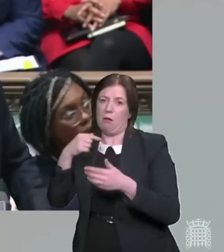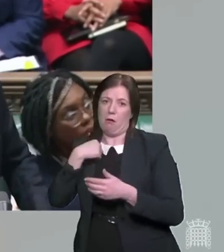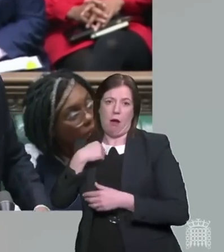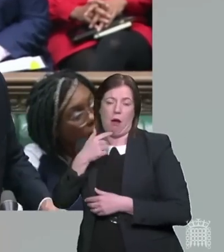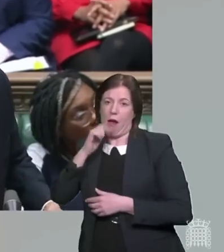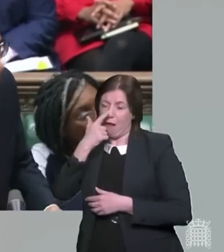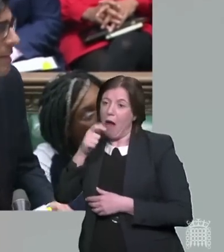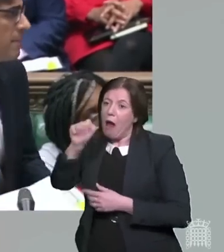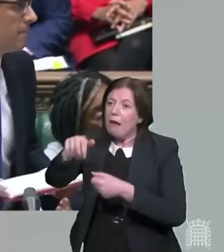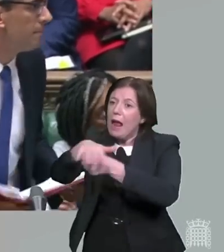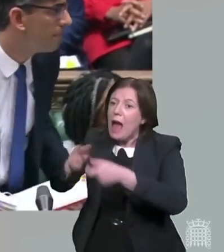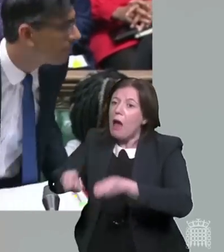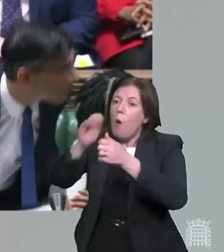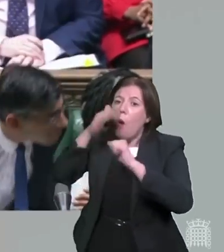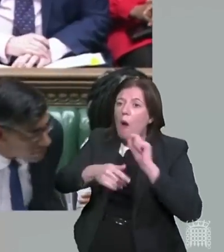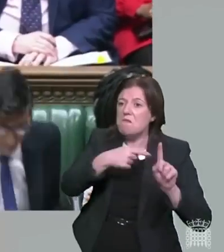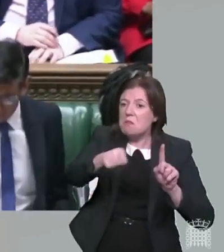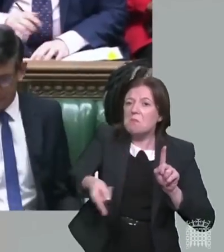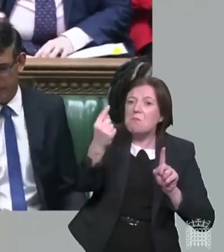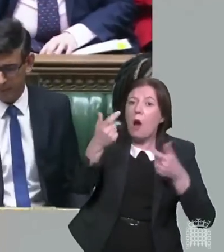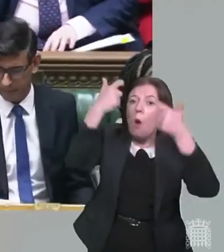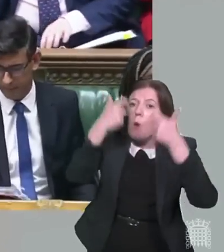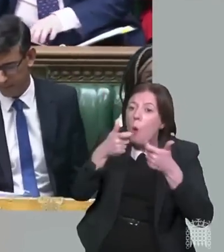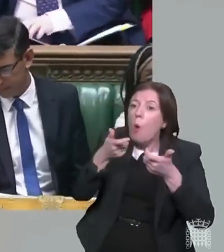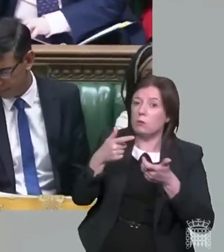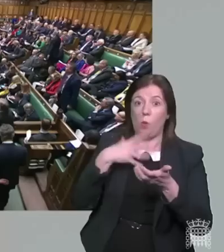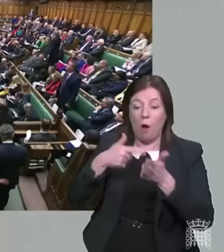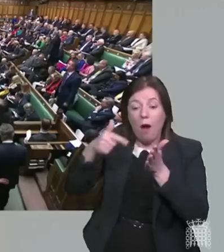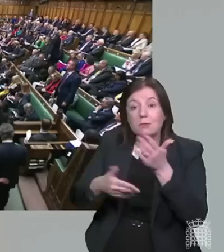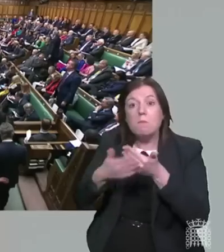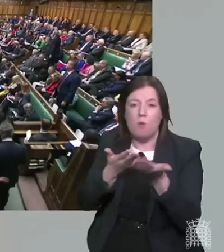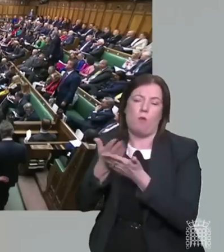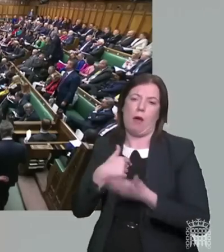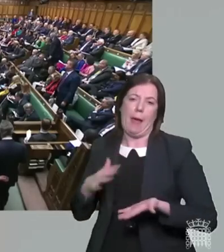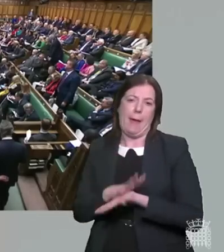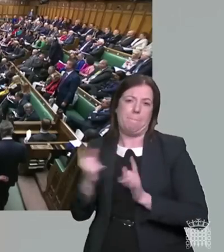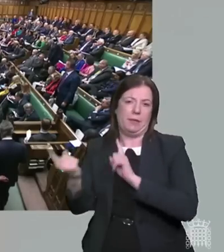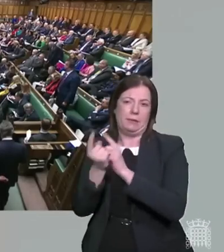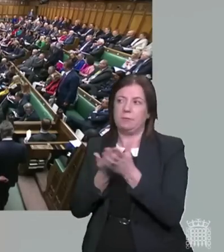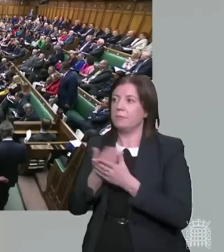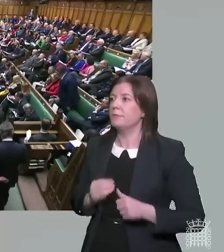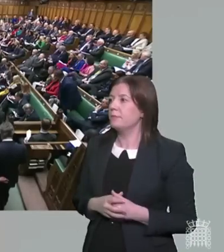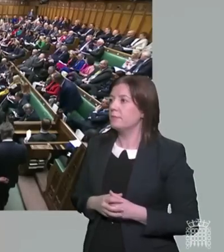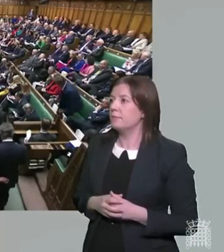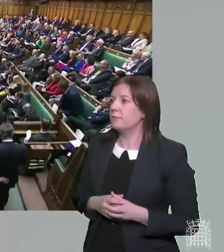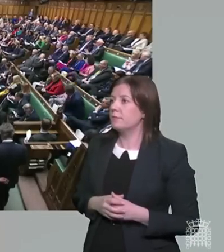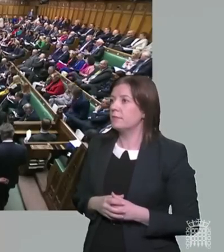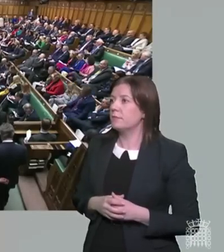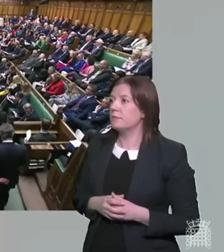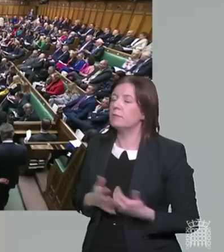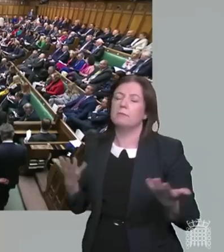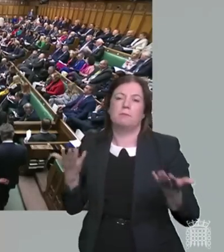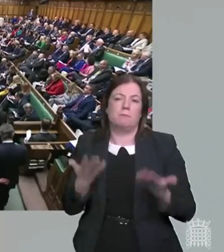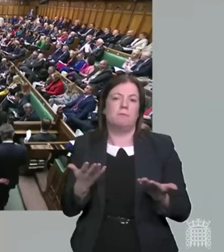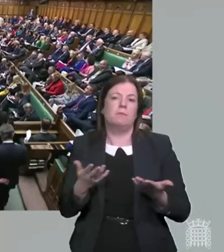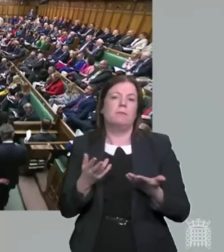on the specific case that he raised. Nicola Richards. Thank you, Mr. Speaker. May I echo my right honourable friend's comments on the importance of Holocaust Memorial